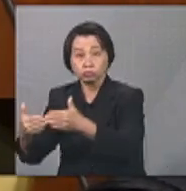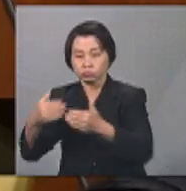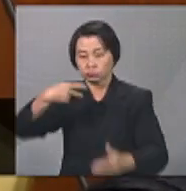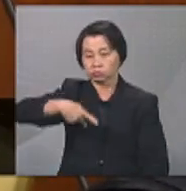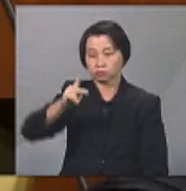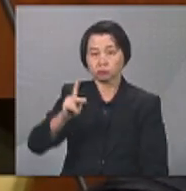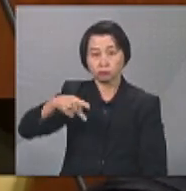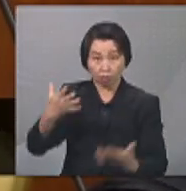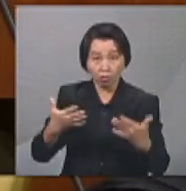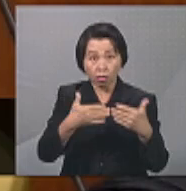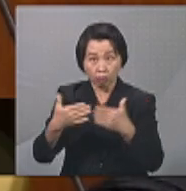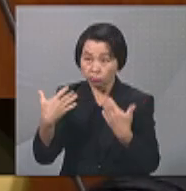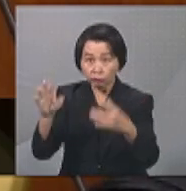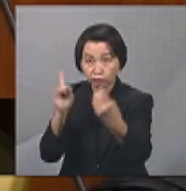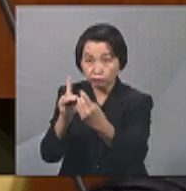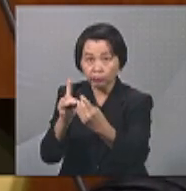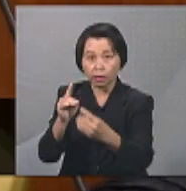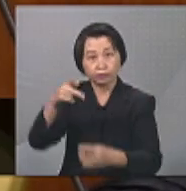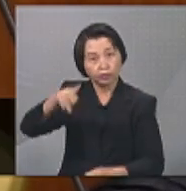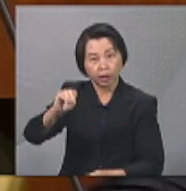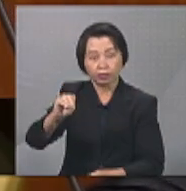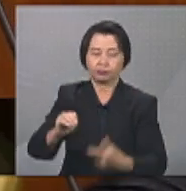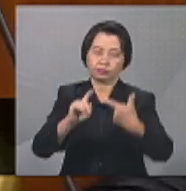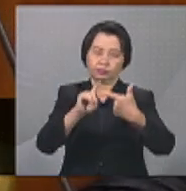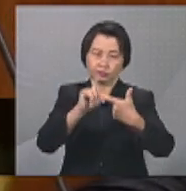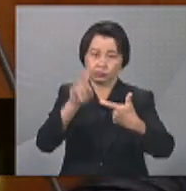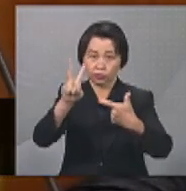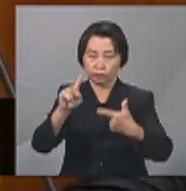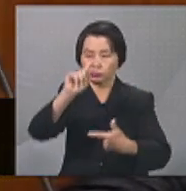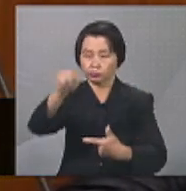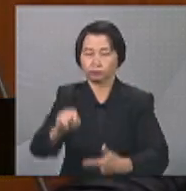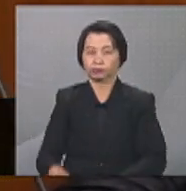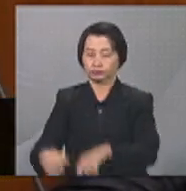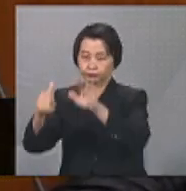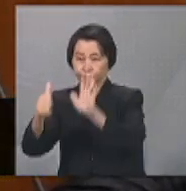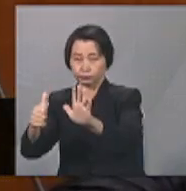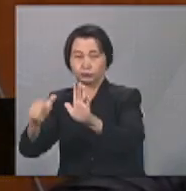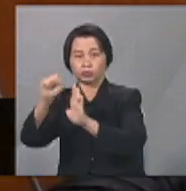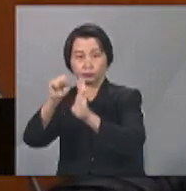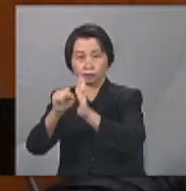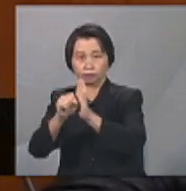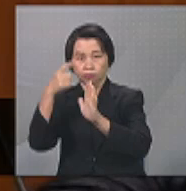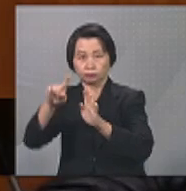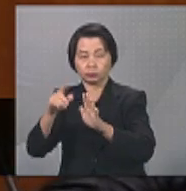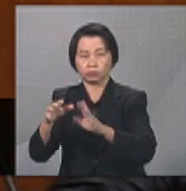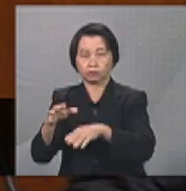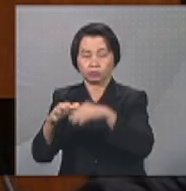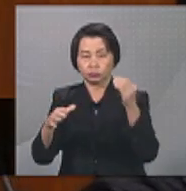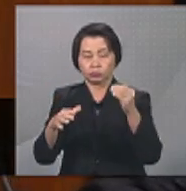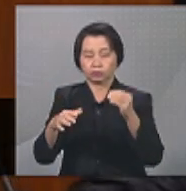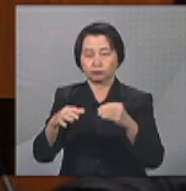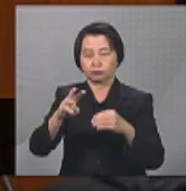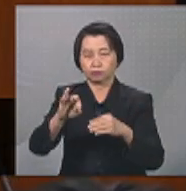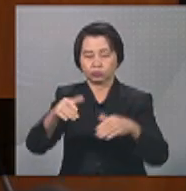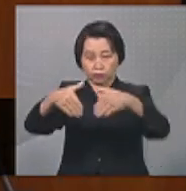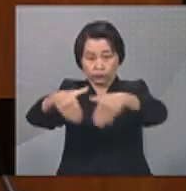MCO? Second, one of the six criteria you mentioned about lifting the MCO is border control,